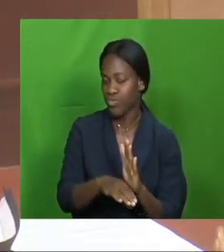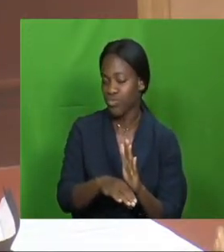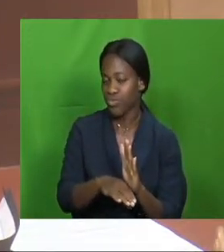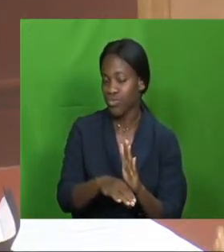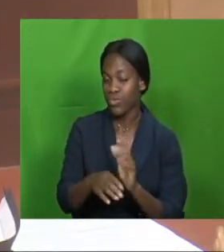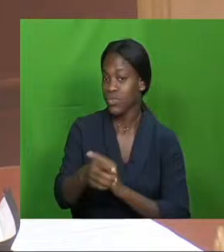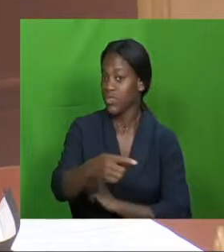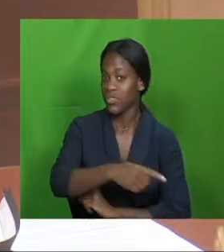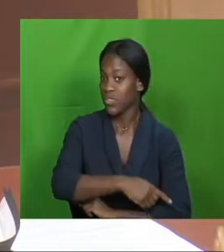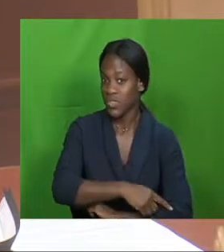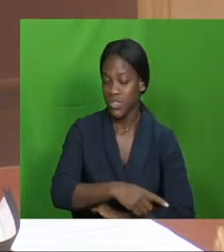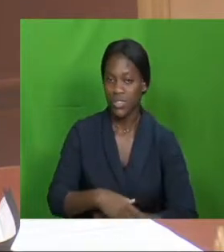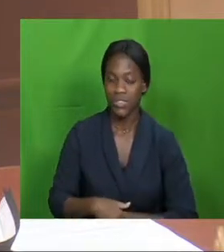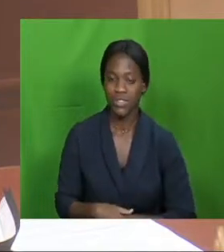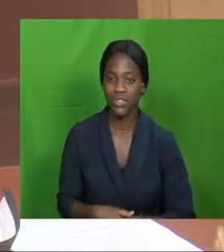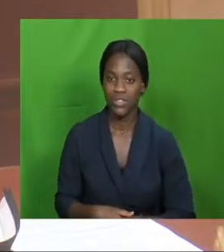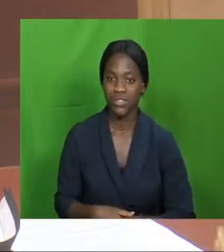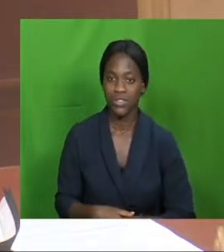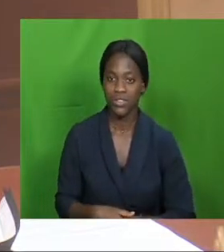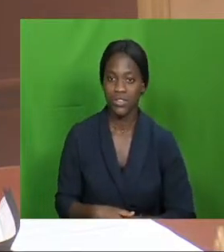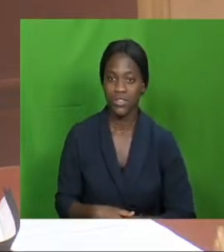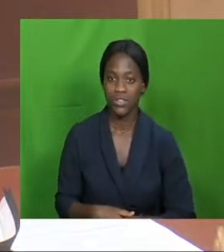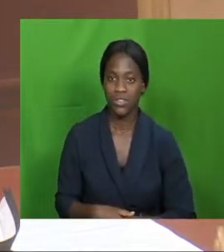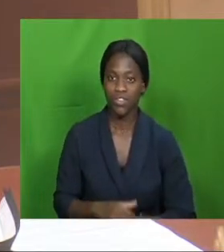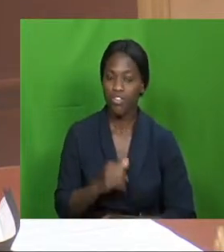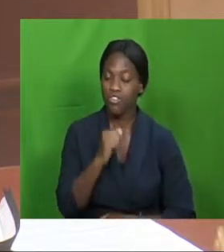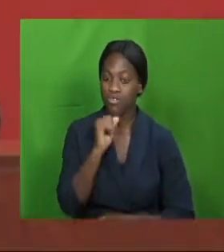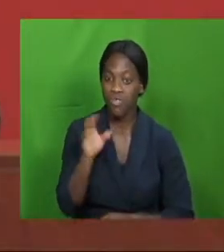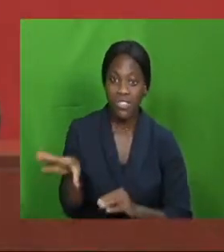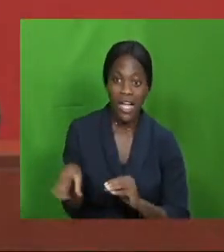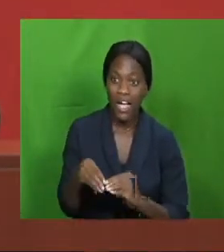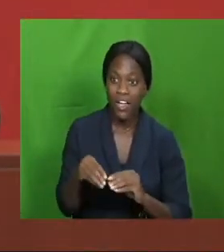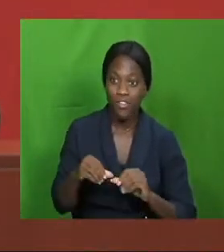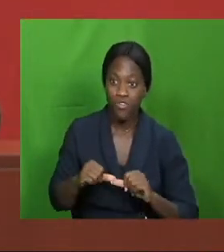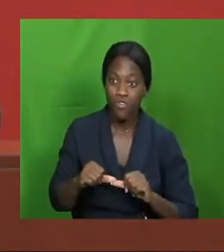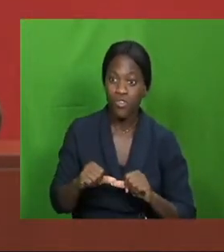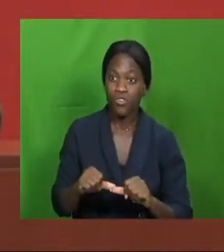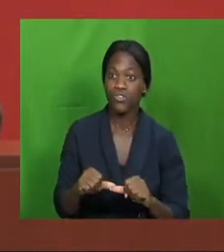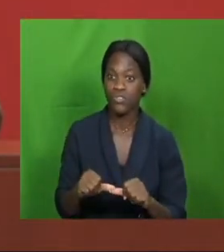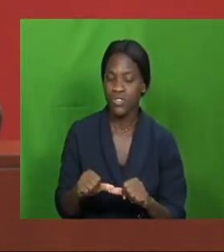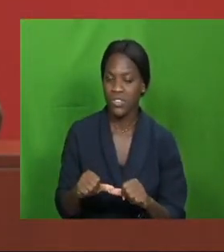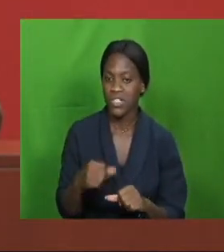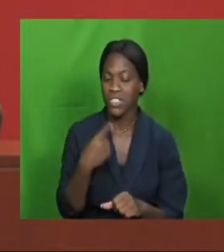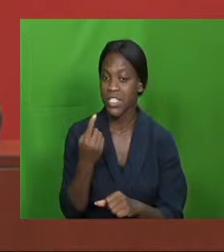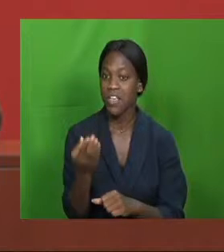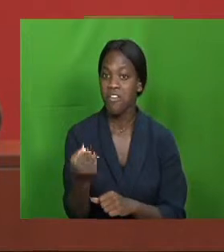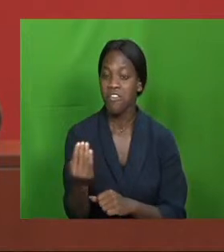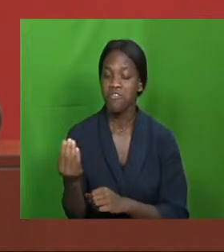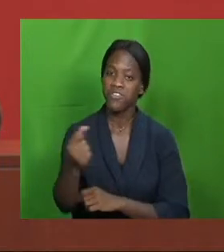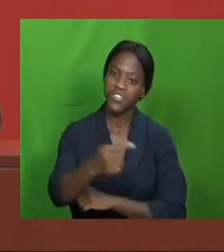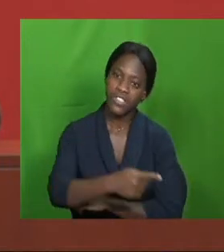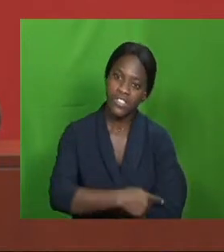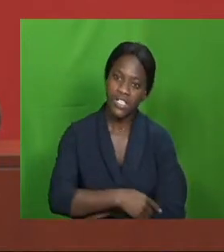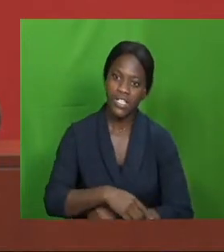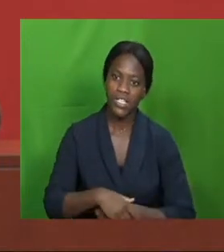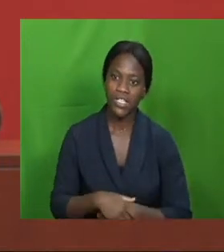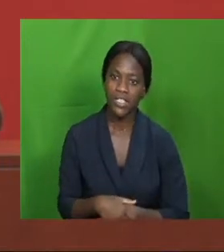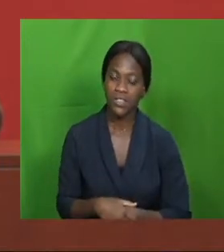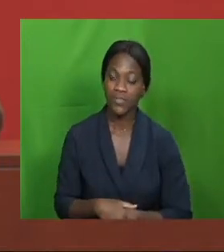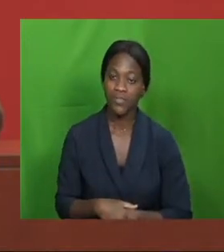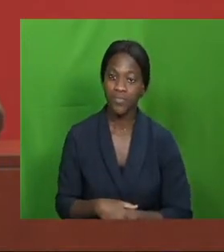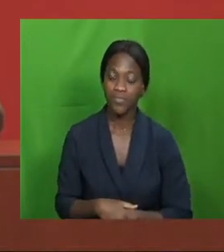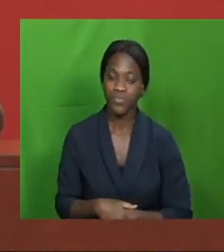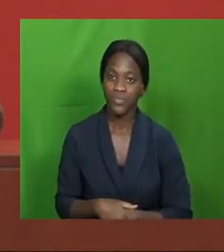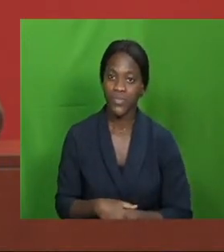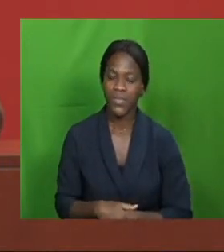They took away the consecutive and made it 15 days. This time not in a session,